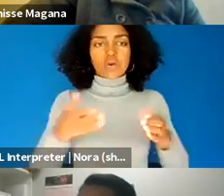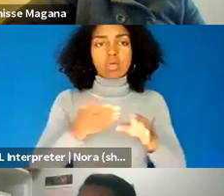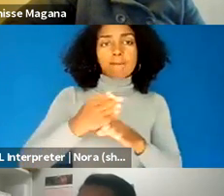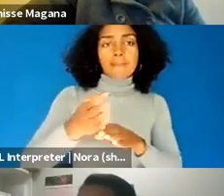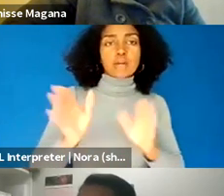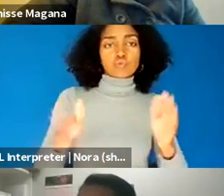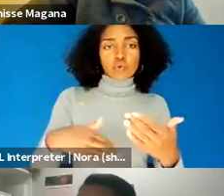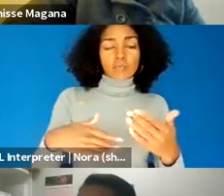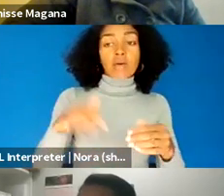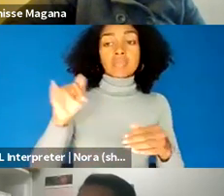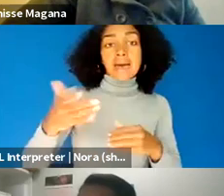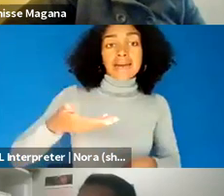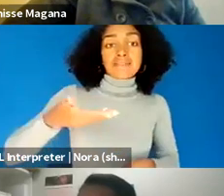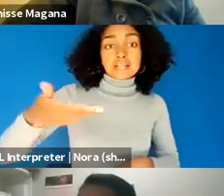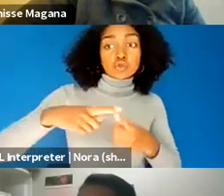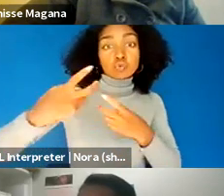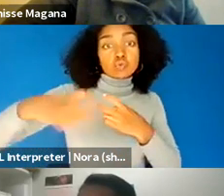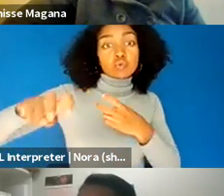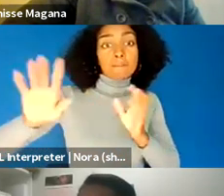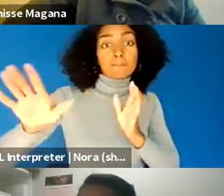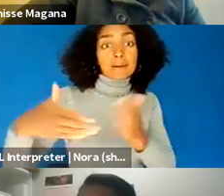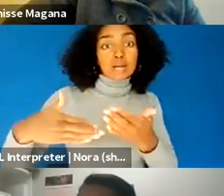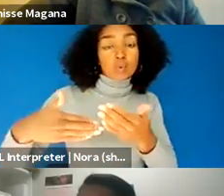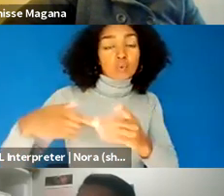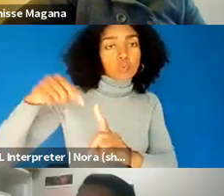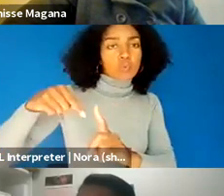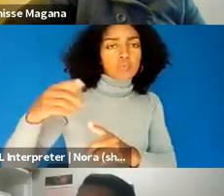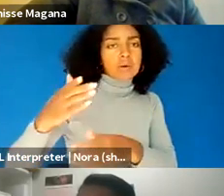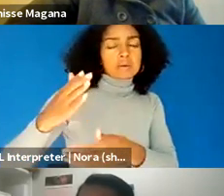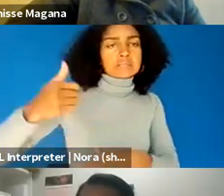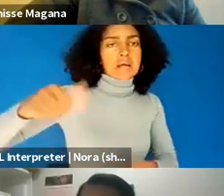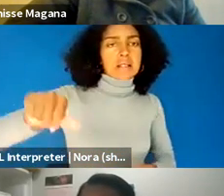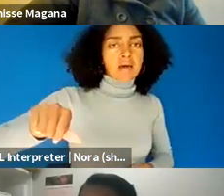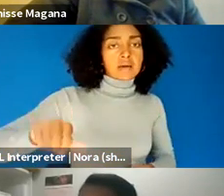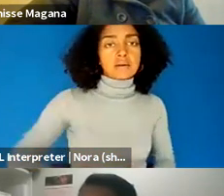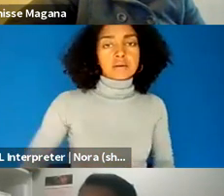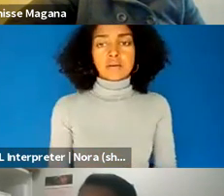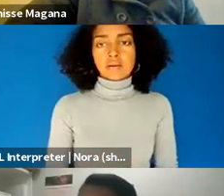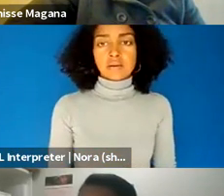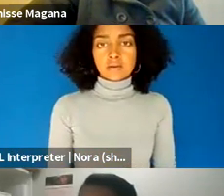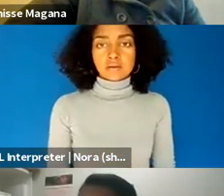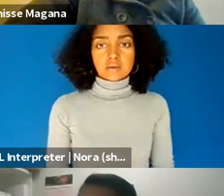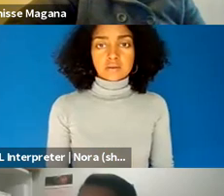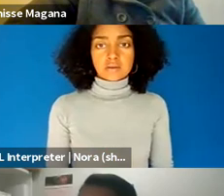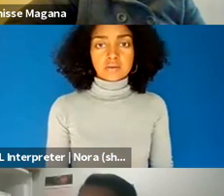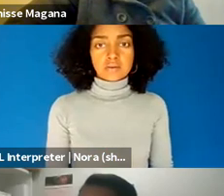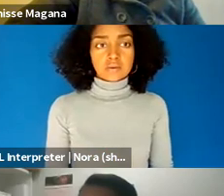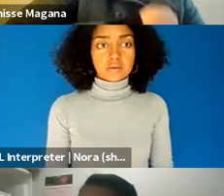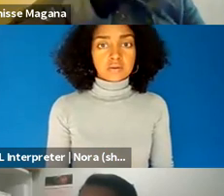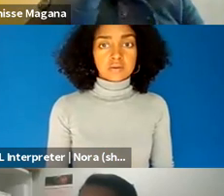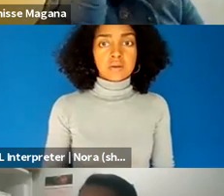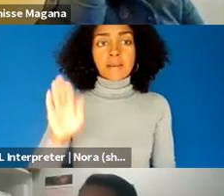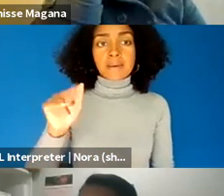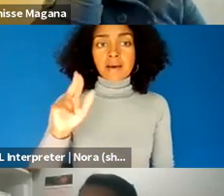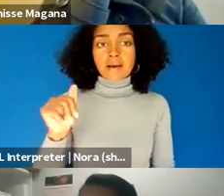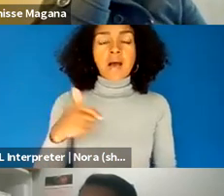the invitation to go to the decline the invitation to be moved around. Okay, should I talk about the scenario